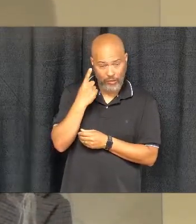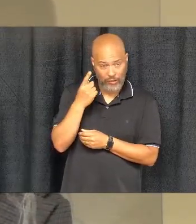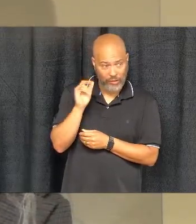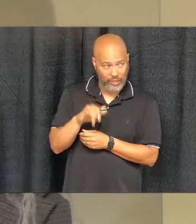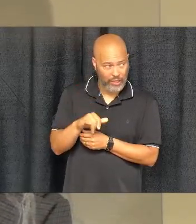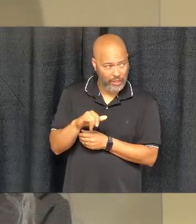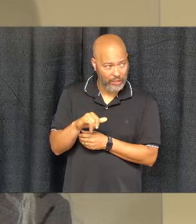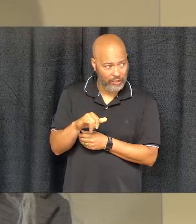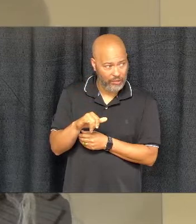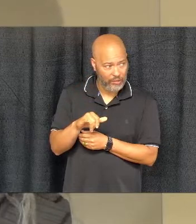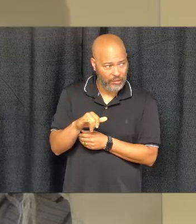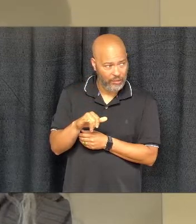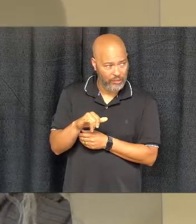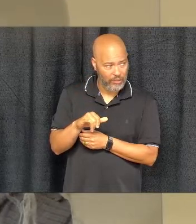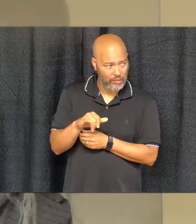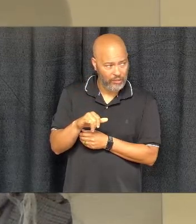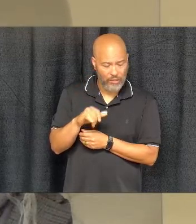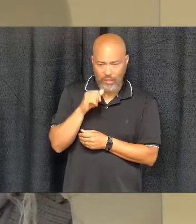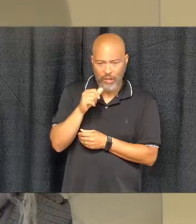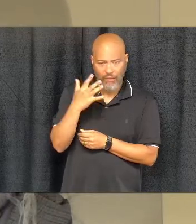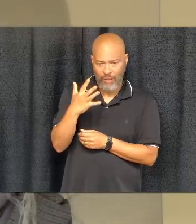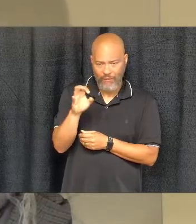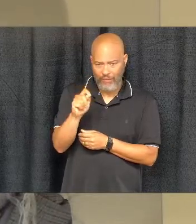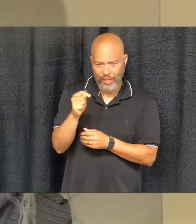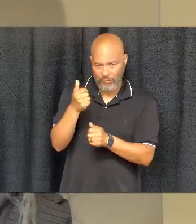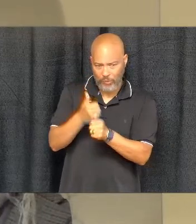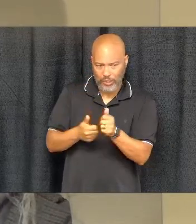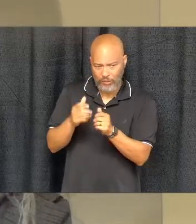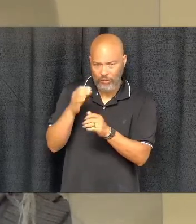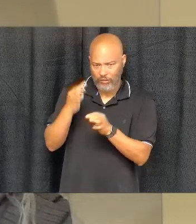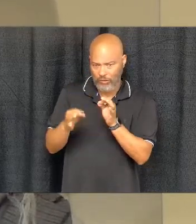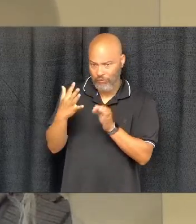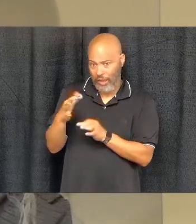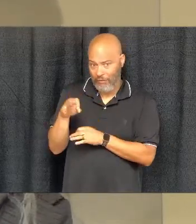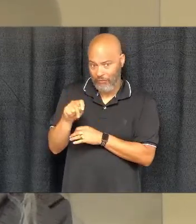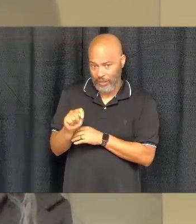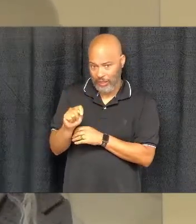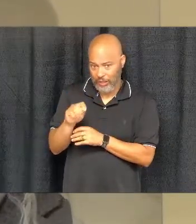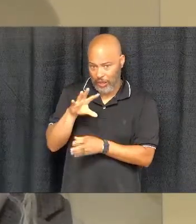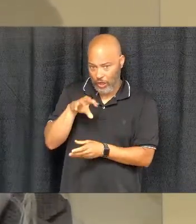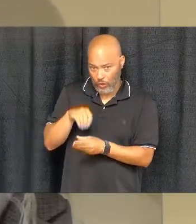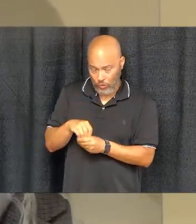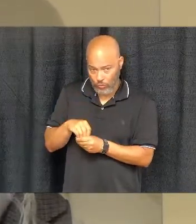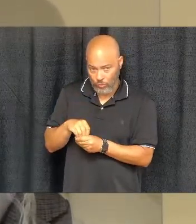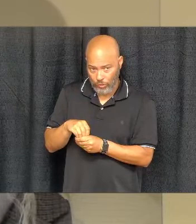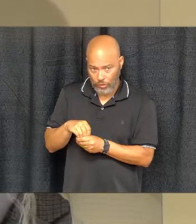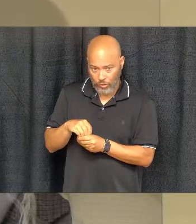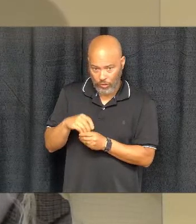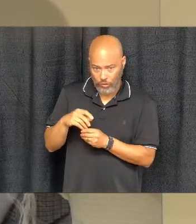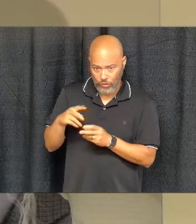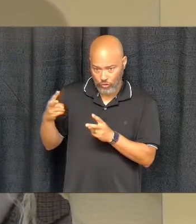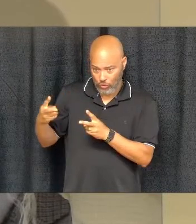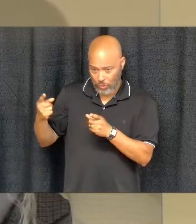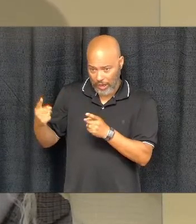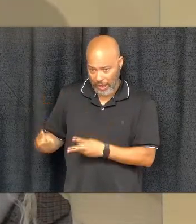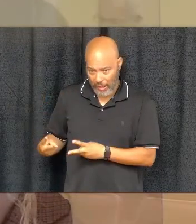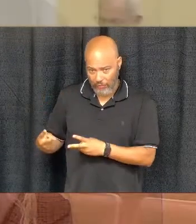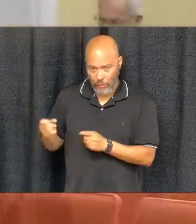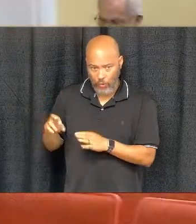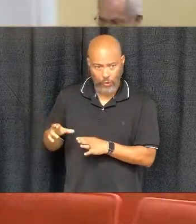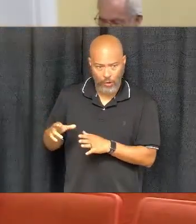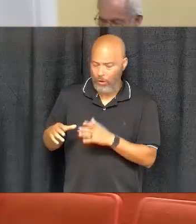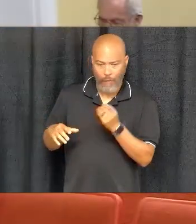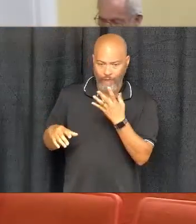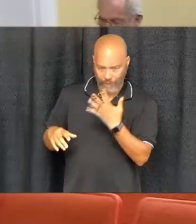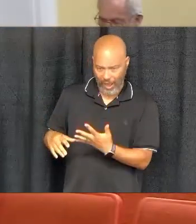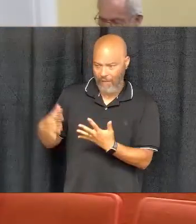correctly, that's not 5 feet per dwelling, that's just 5 feet inclusive, right, of two dwellings? 5 to each